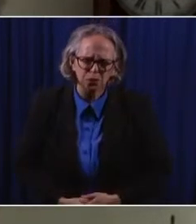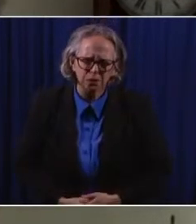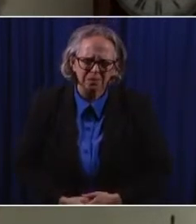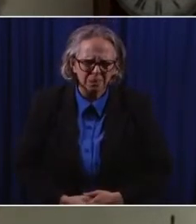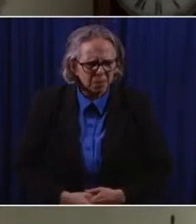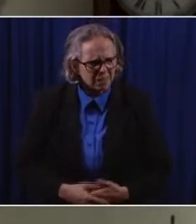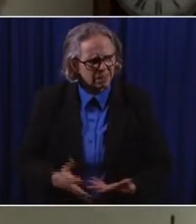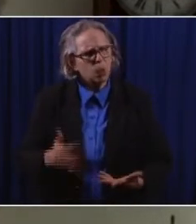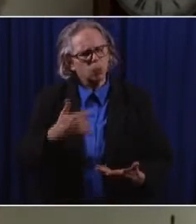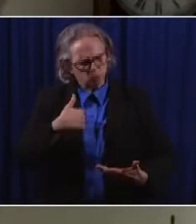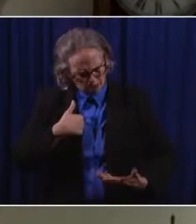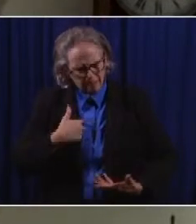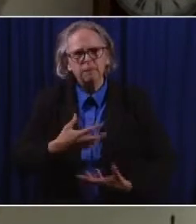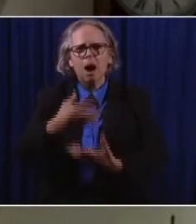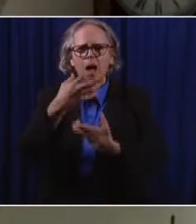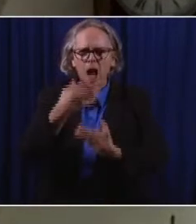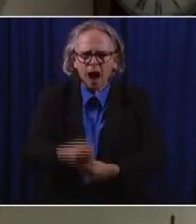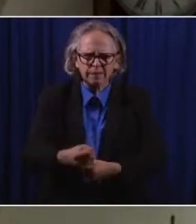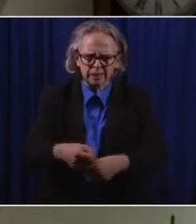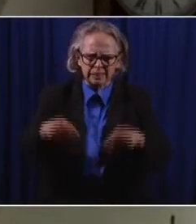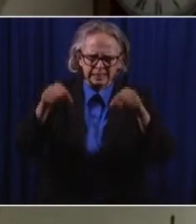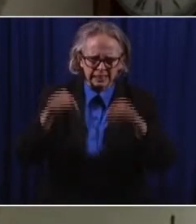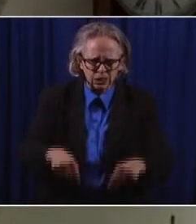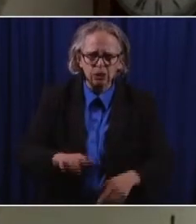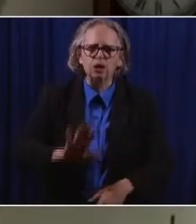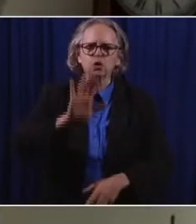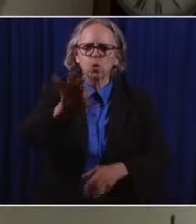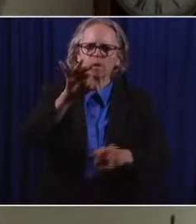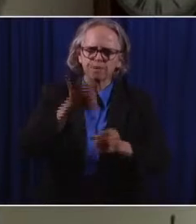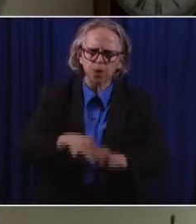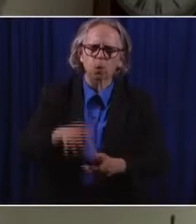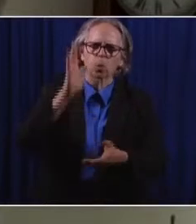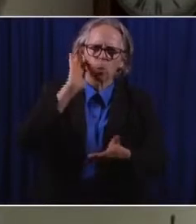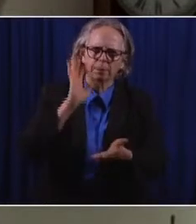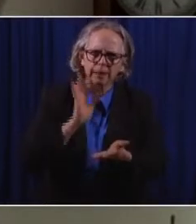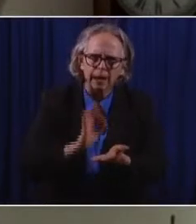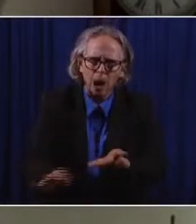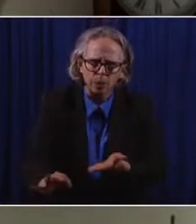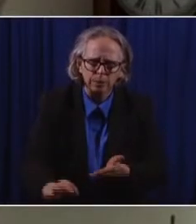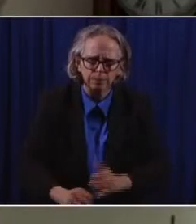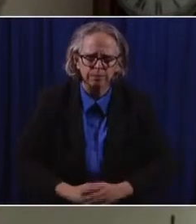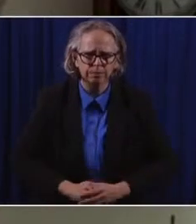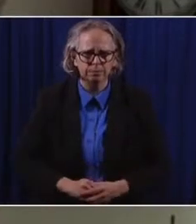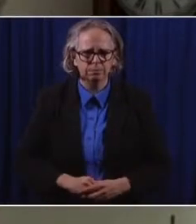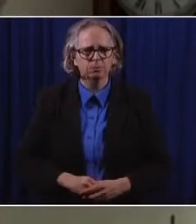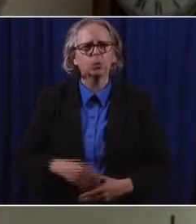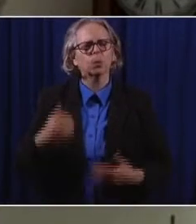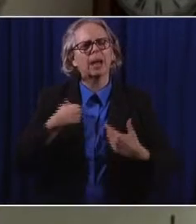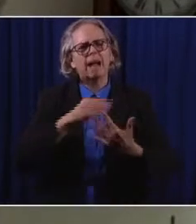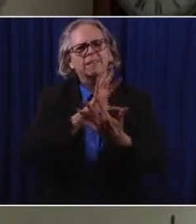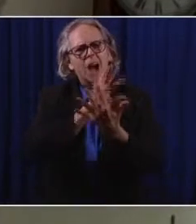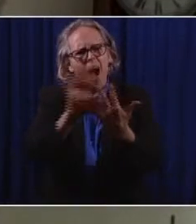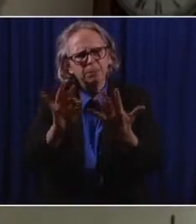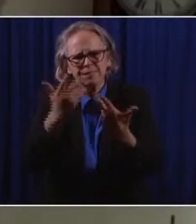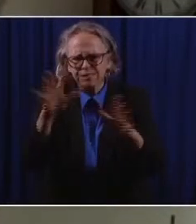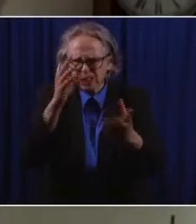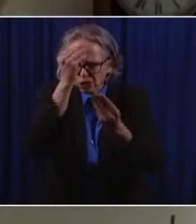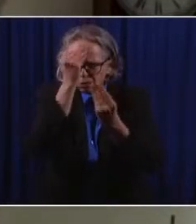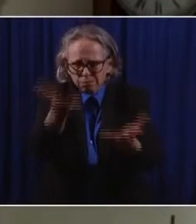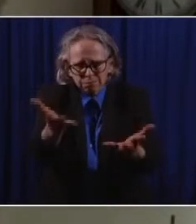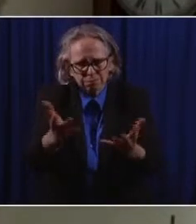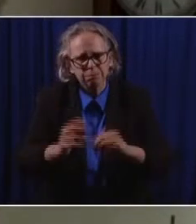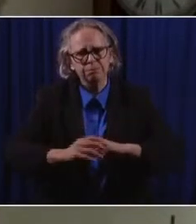Ohio that their vote is going to get counted, and they have myriad ways of voting. And so we have